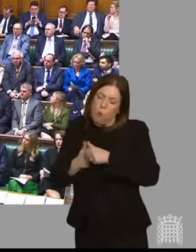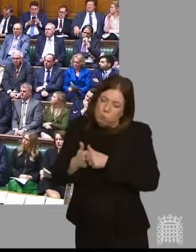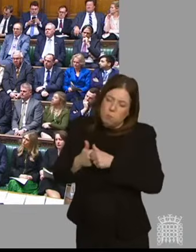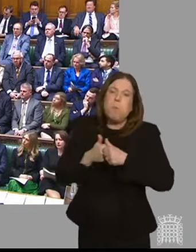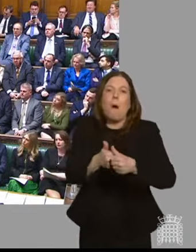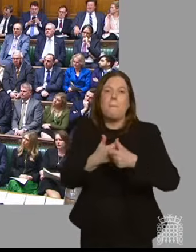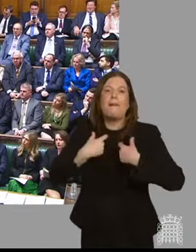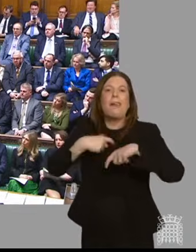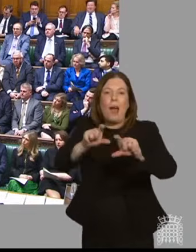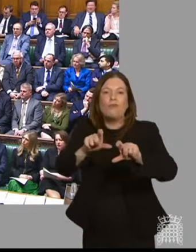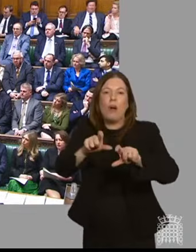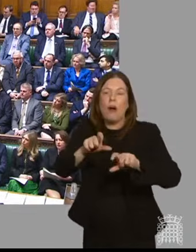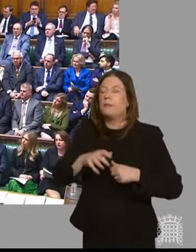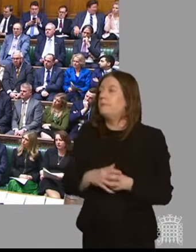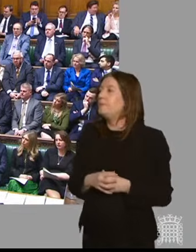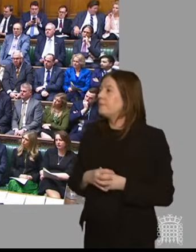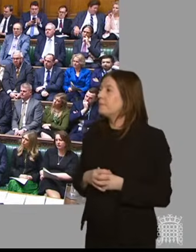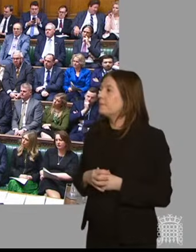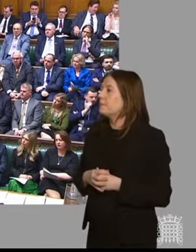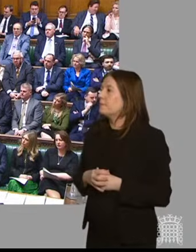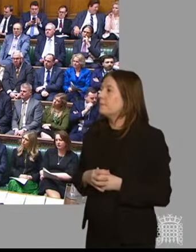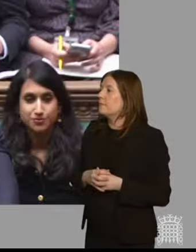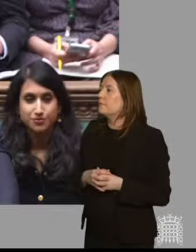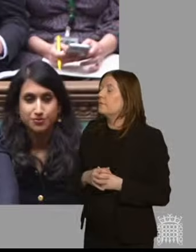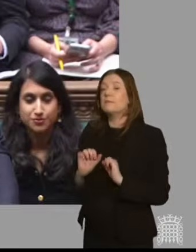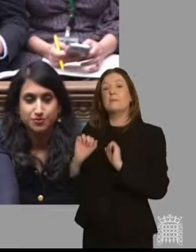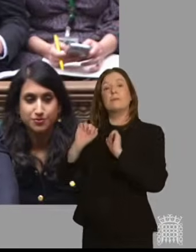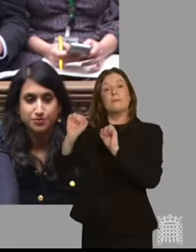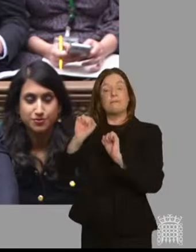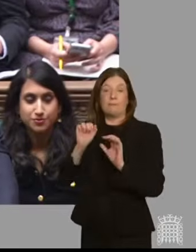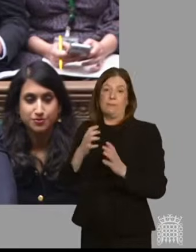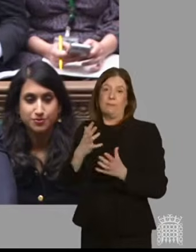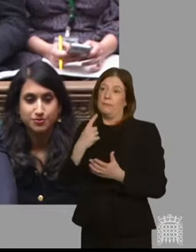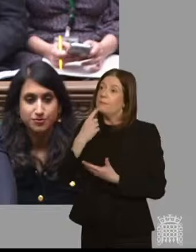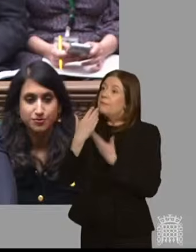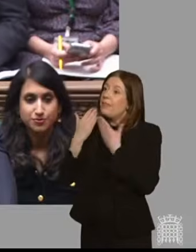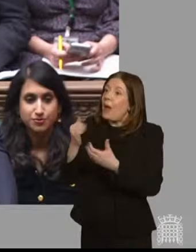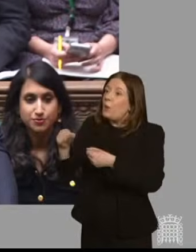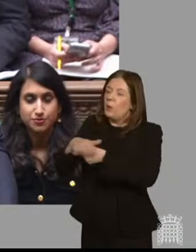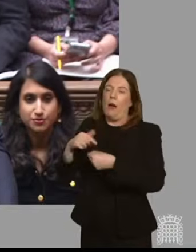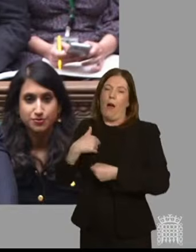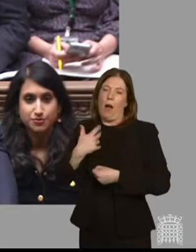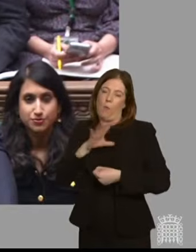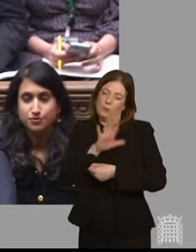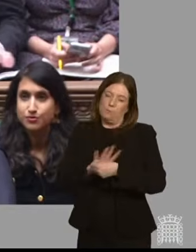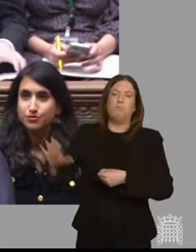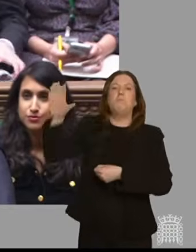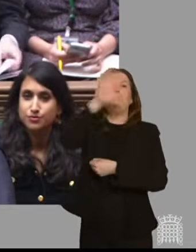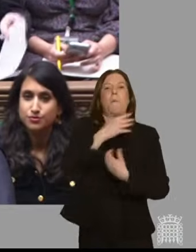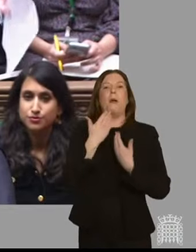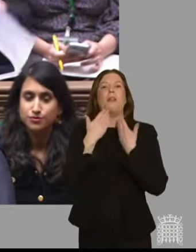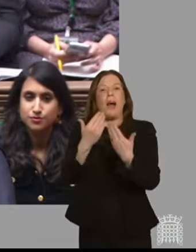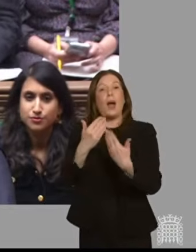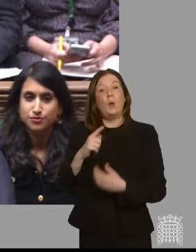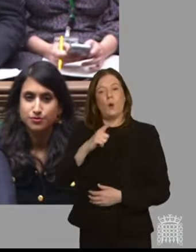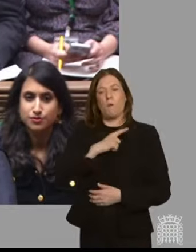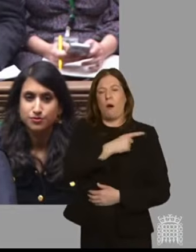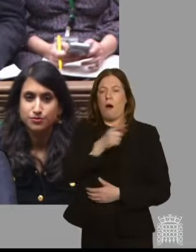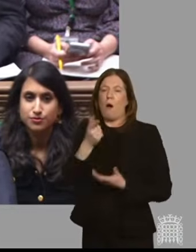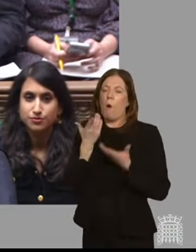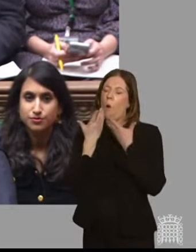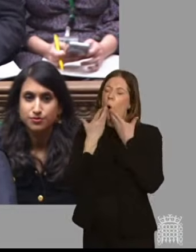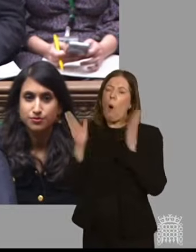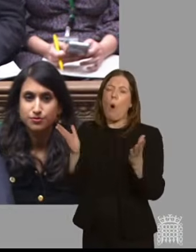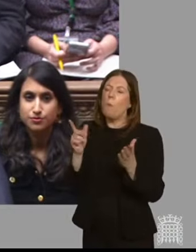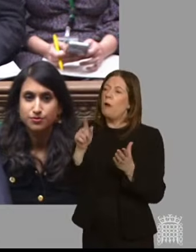thanking people up and down the country, including the people of Bracknell, for welcoming Ukrainian families into their homes and communities.